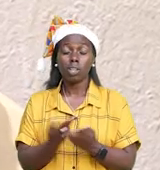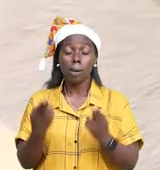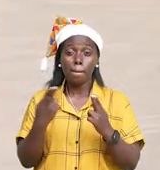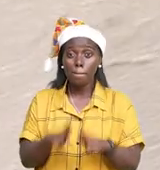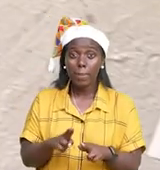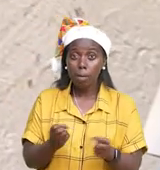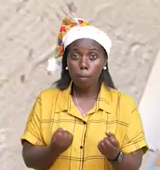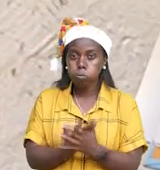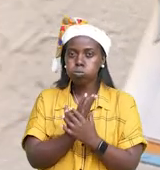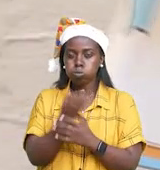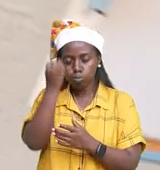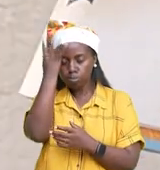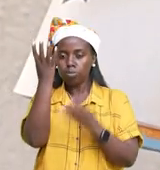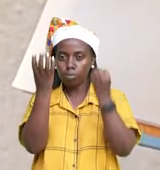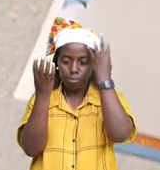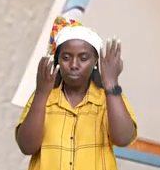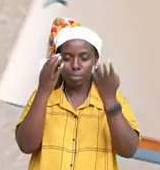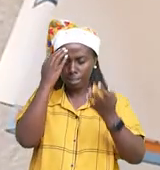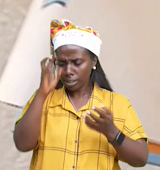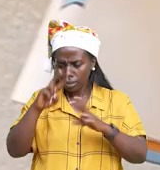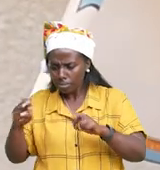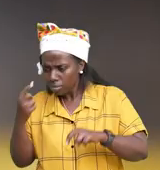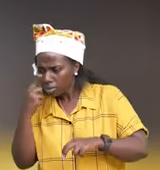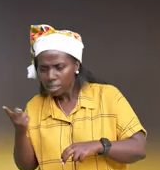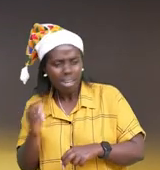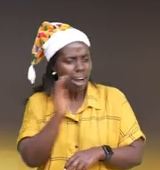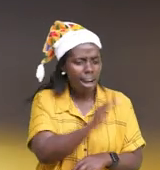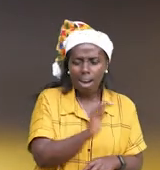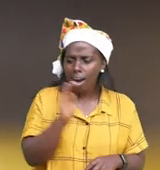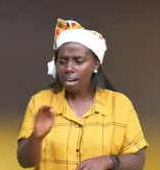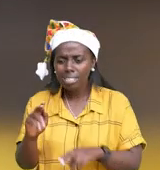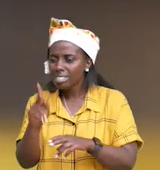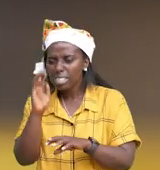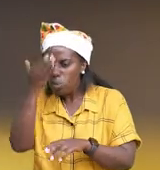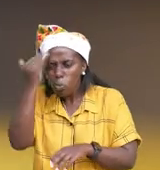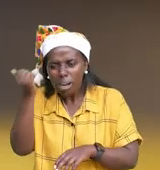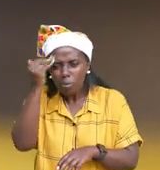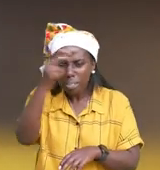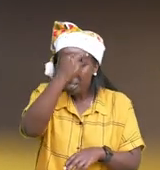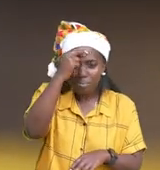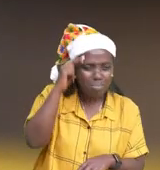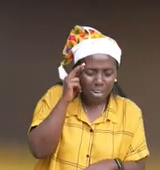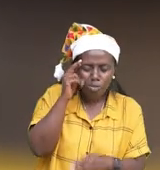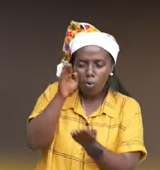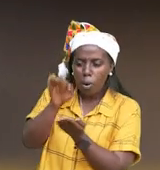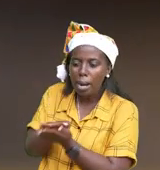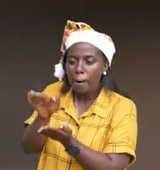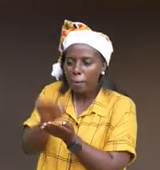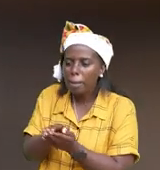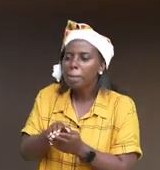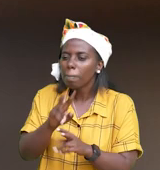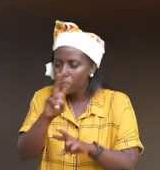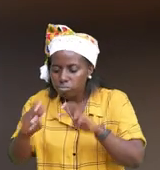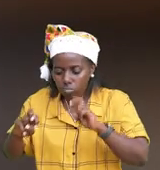Be curious. Turn every stone, ask every why, and keep